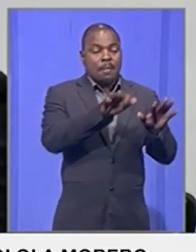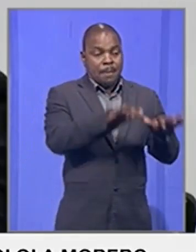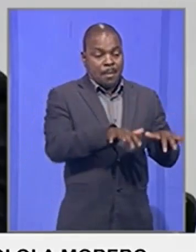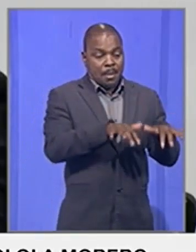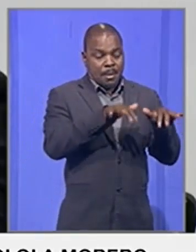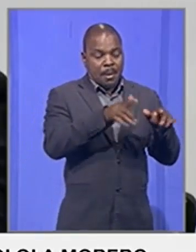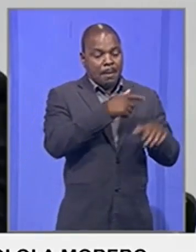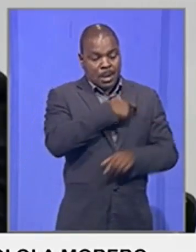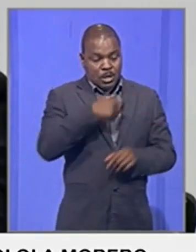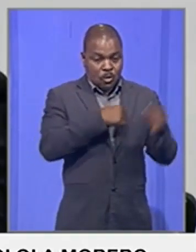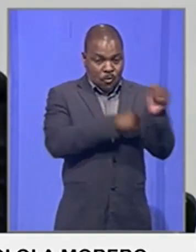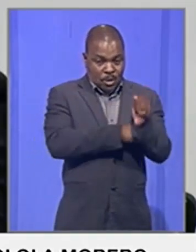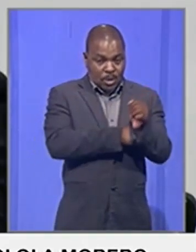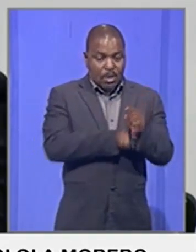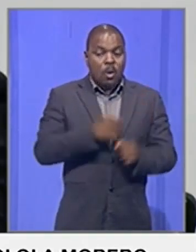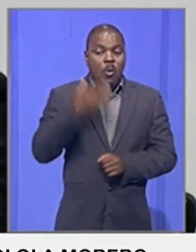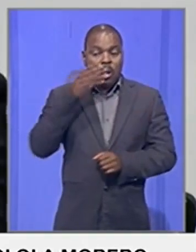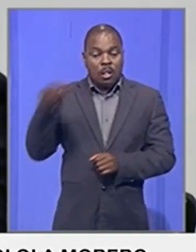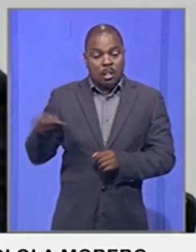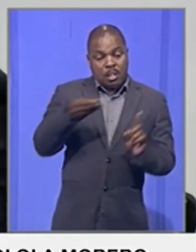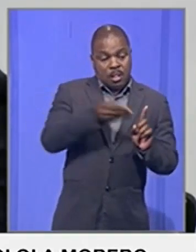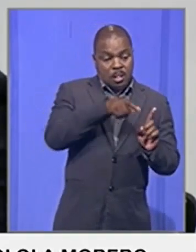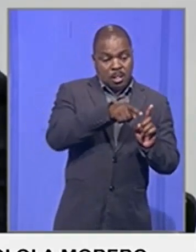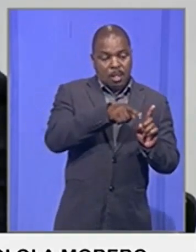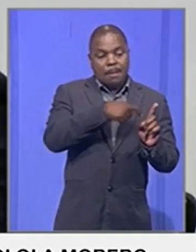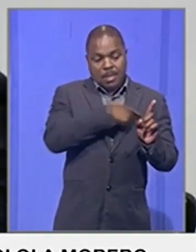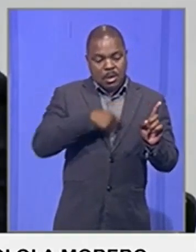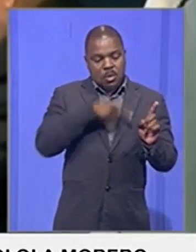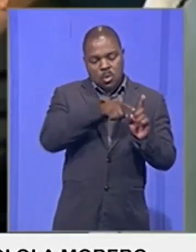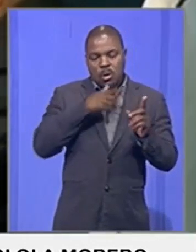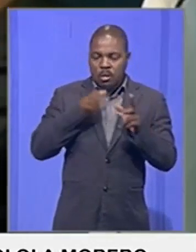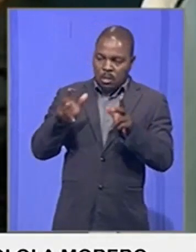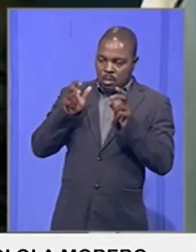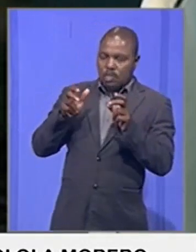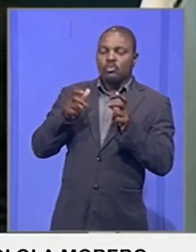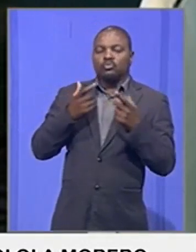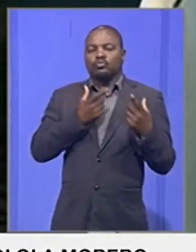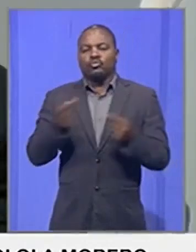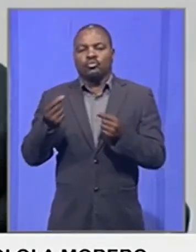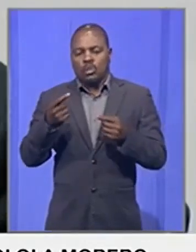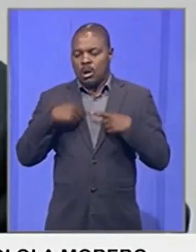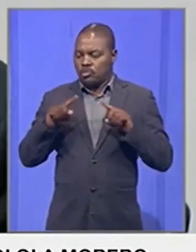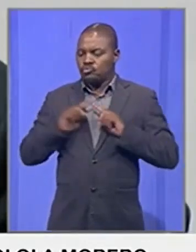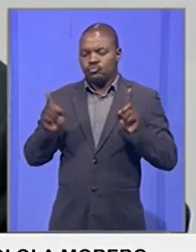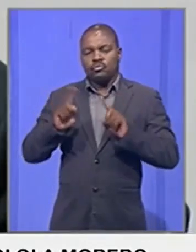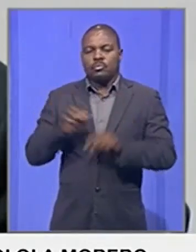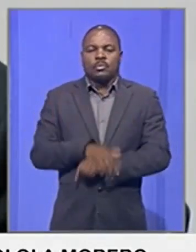ya ntwa kwa Ukraine. Makwenya o ne a bua le babegadikgang kwa parlamenteng.